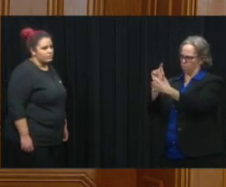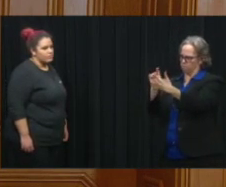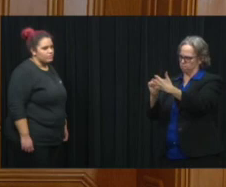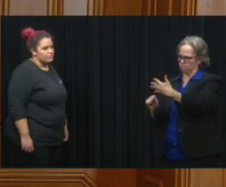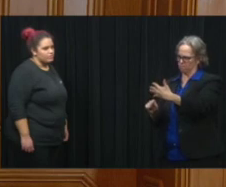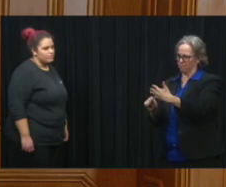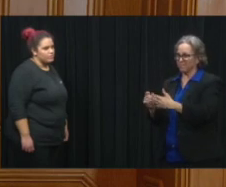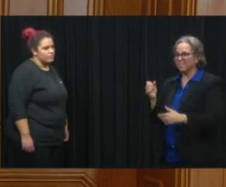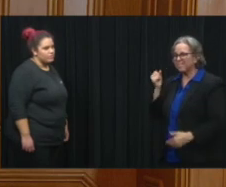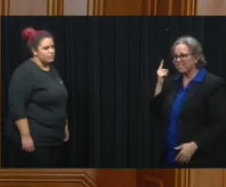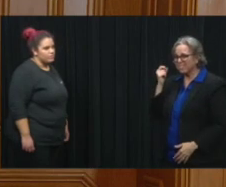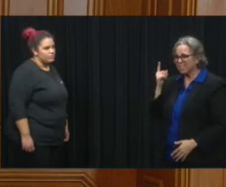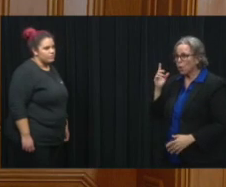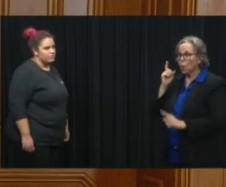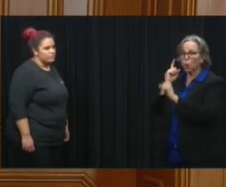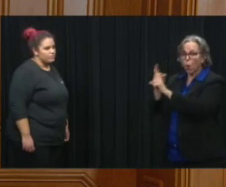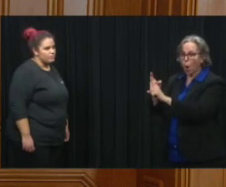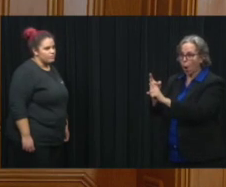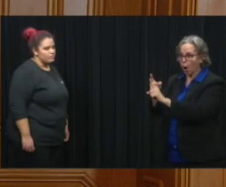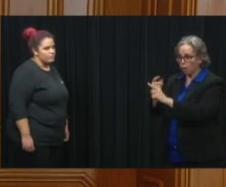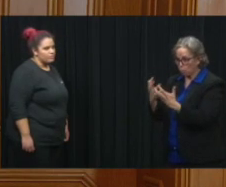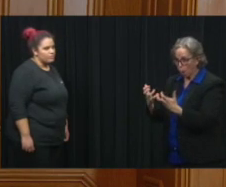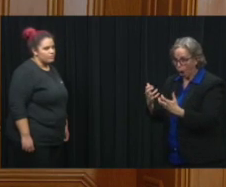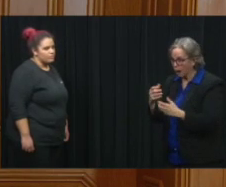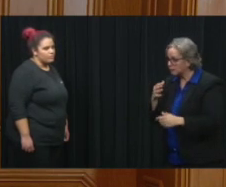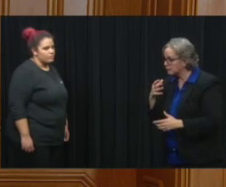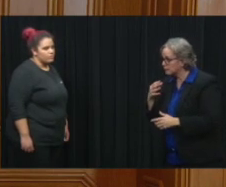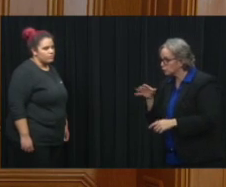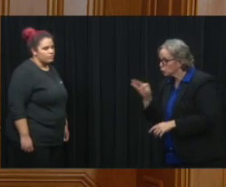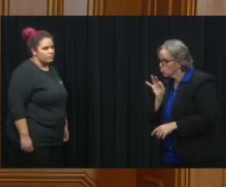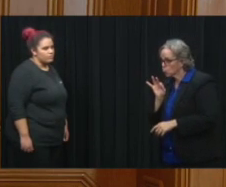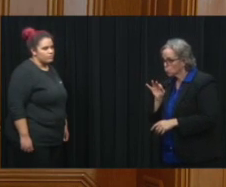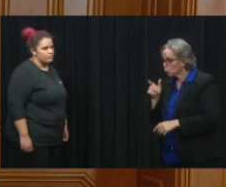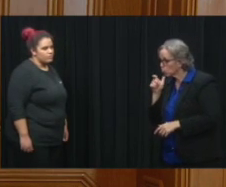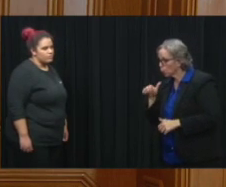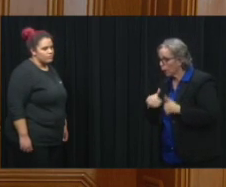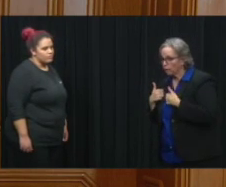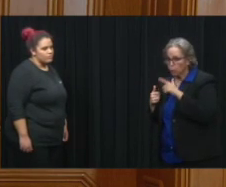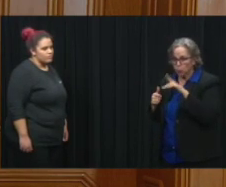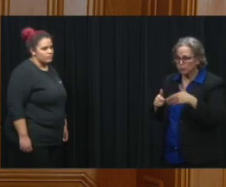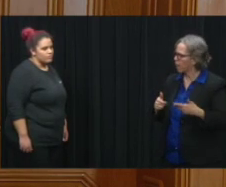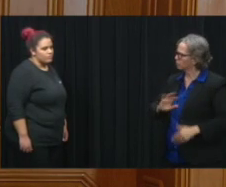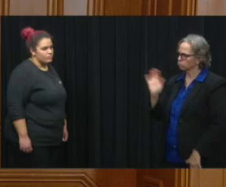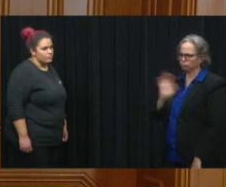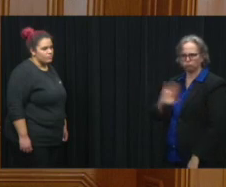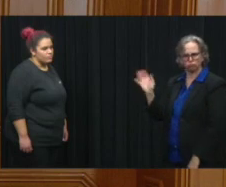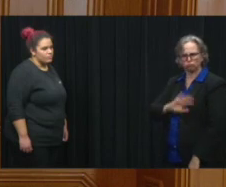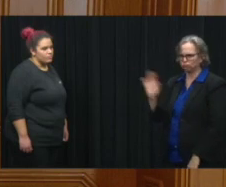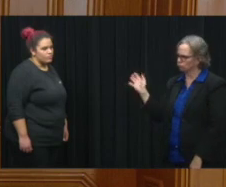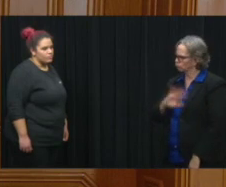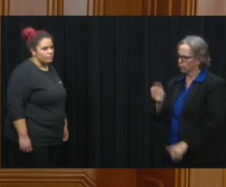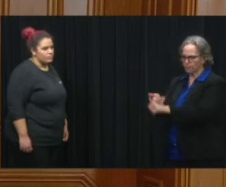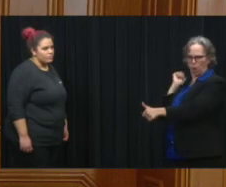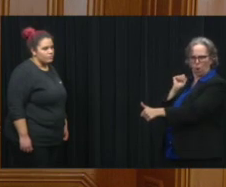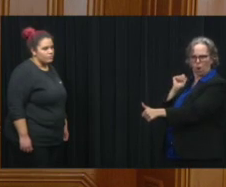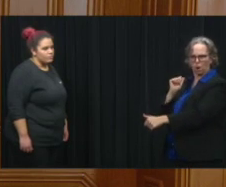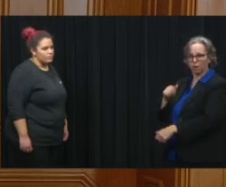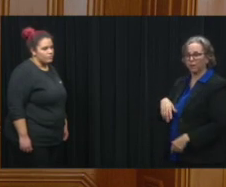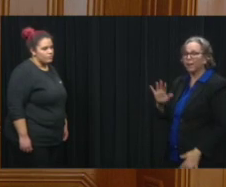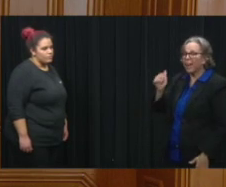that they can get. And we're fighting every day to make sure that we don't have